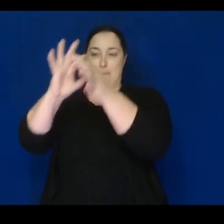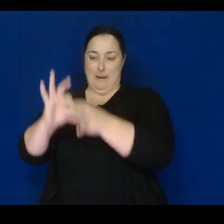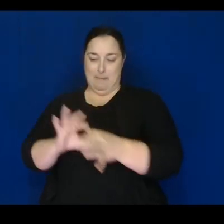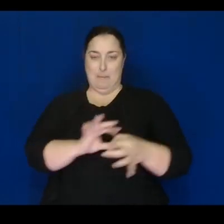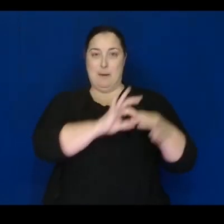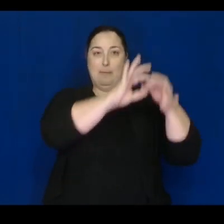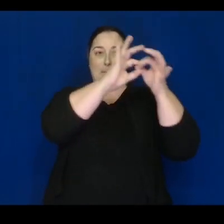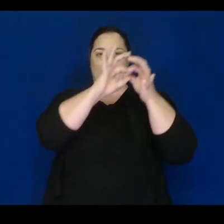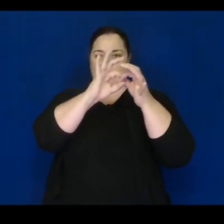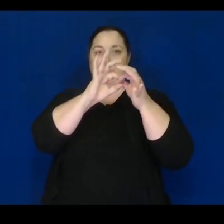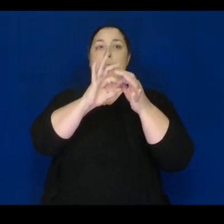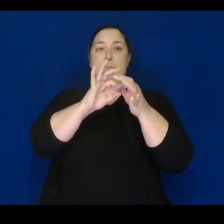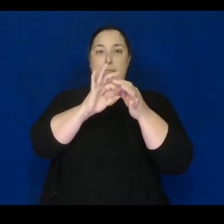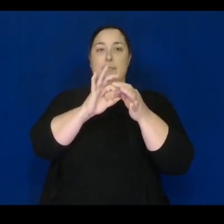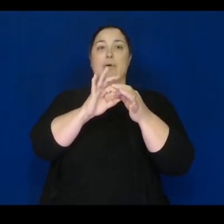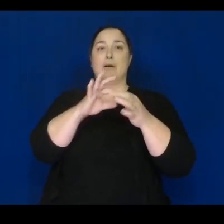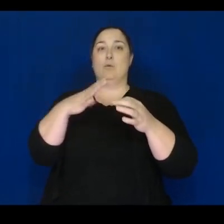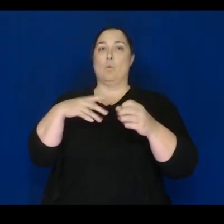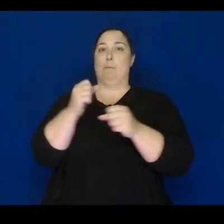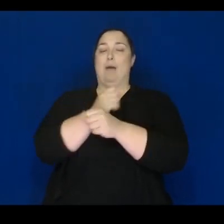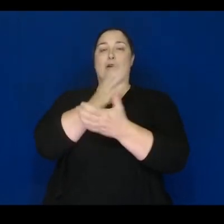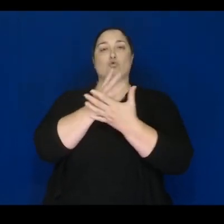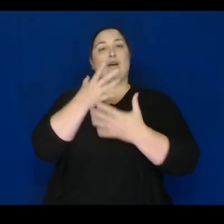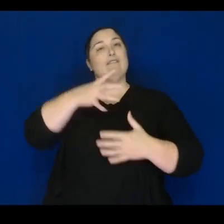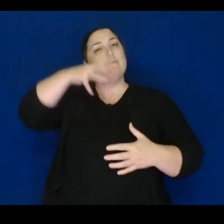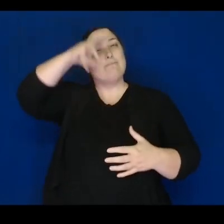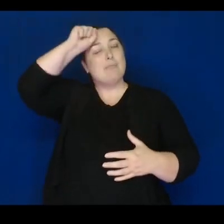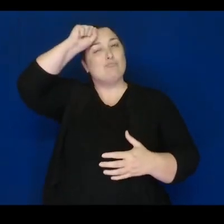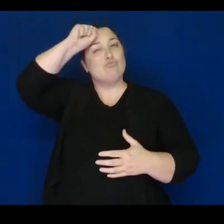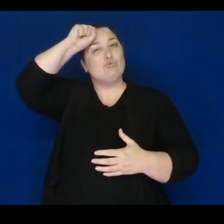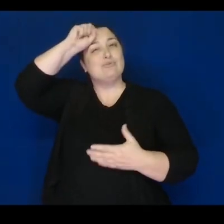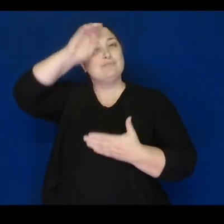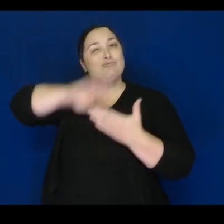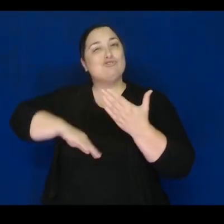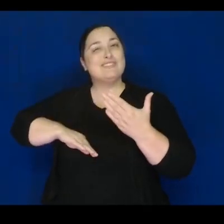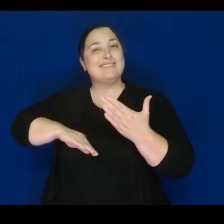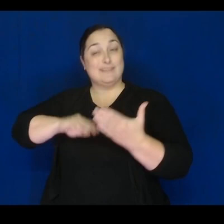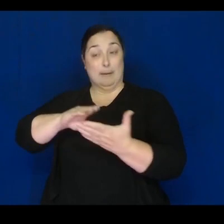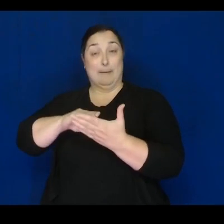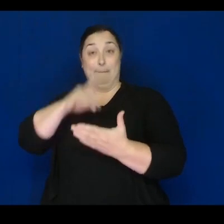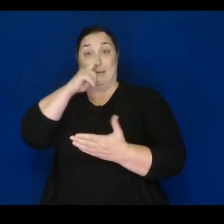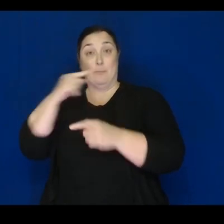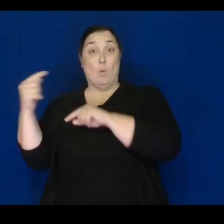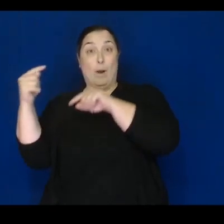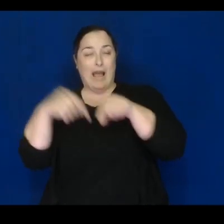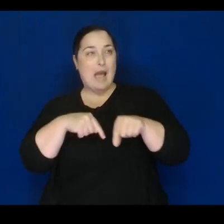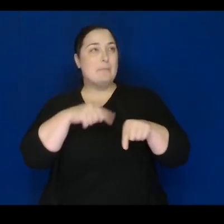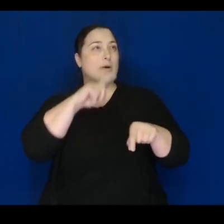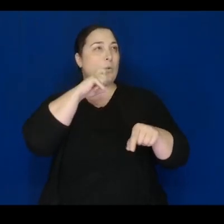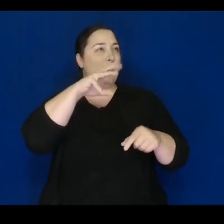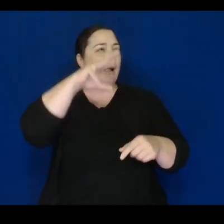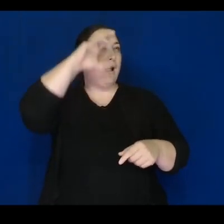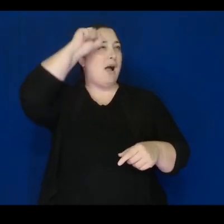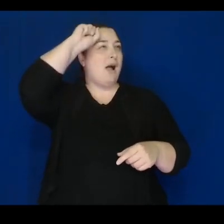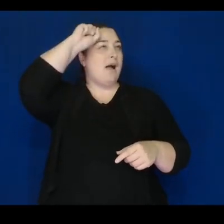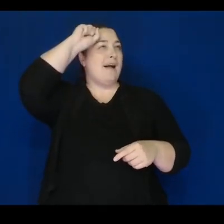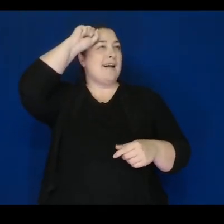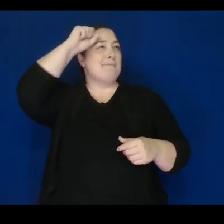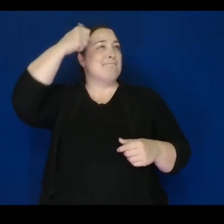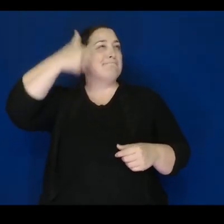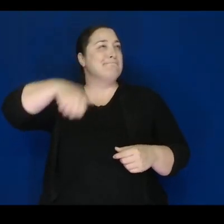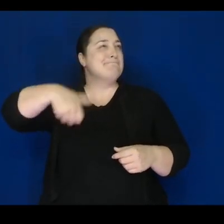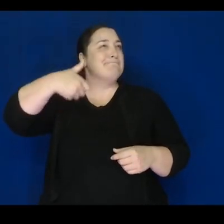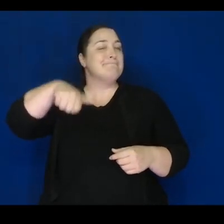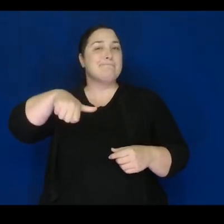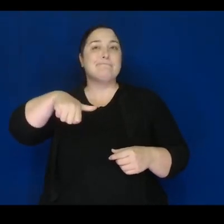create those memorable experiences for students who come to the gallery. What will be that really important